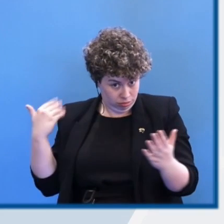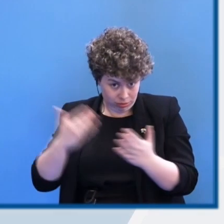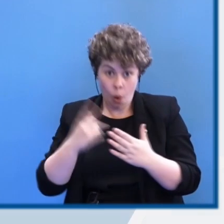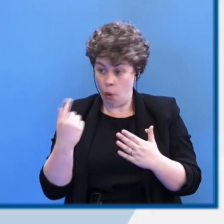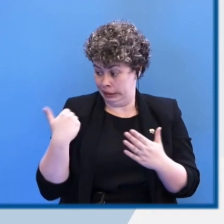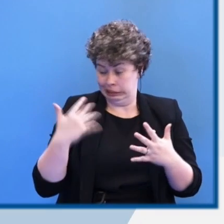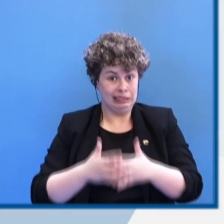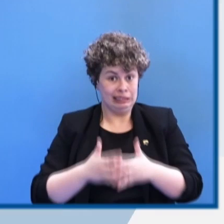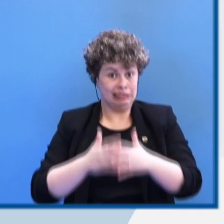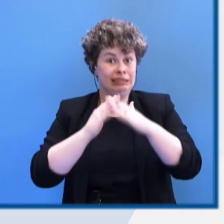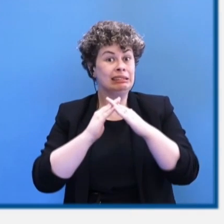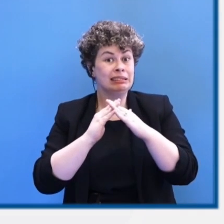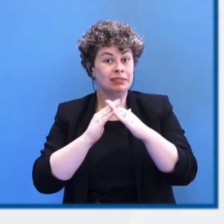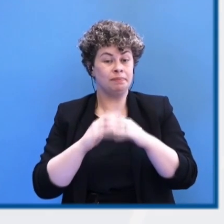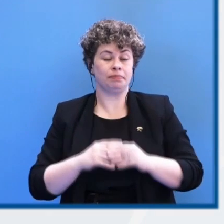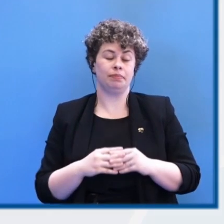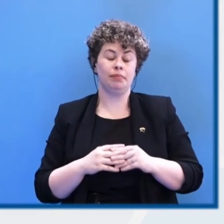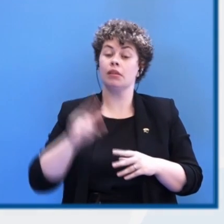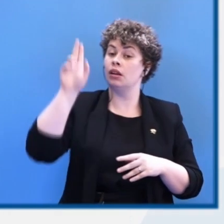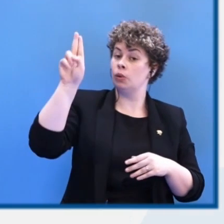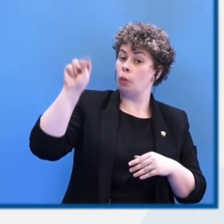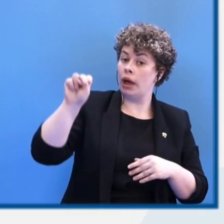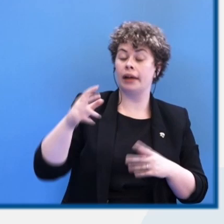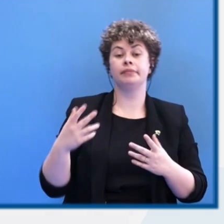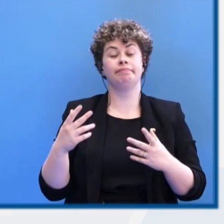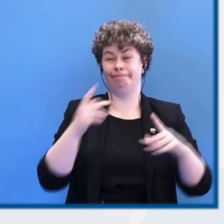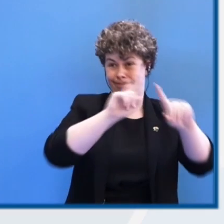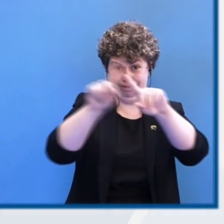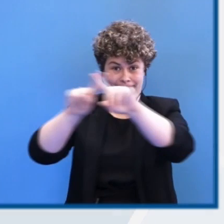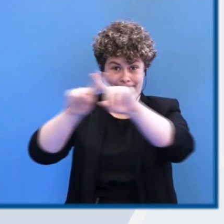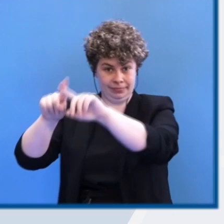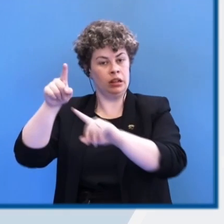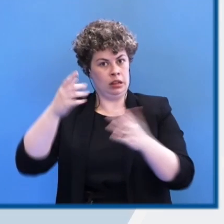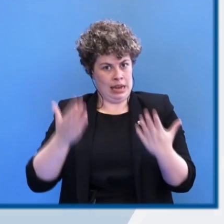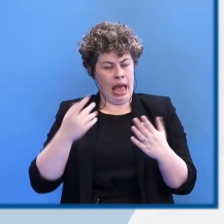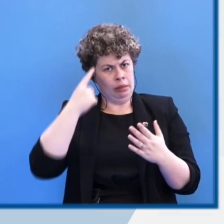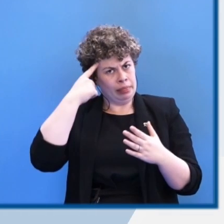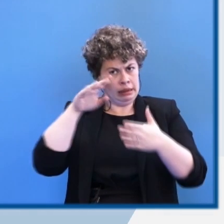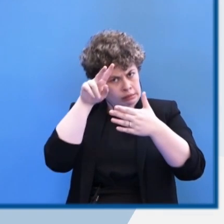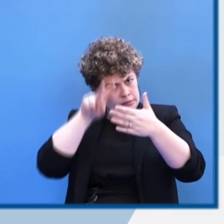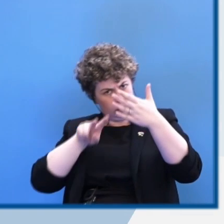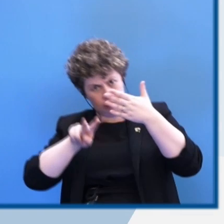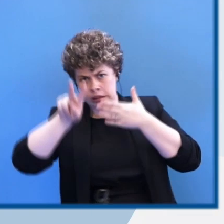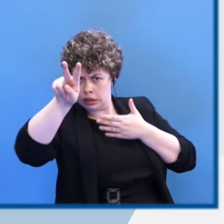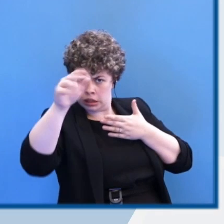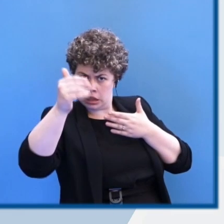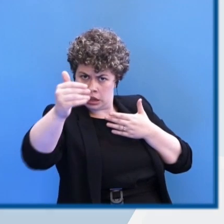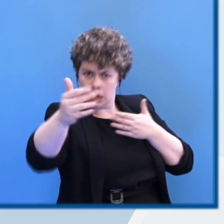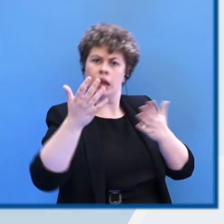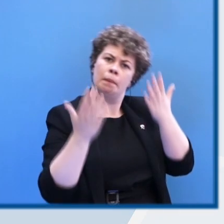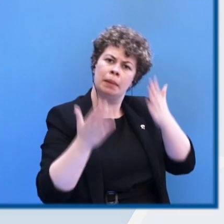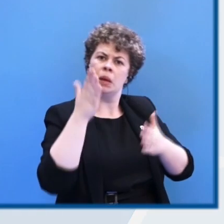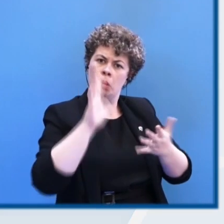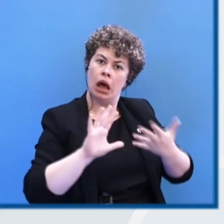humanitarian organizations, preparedness for natural hazards on the global scale. All available authoritative information